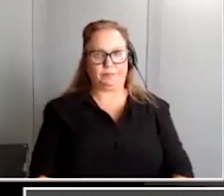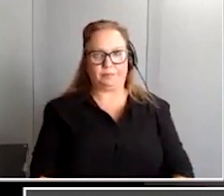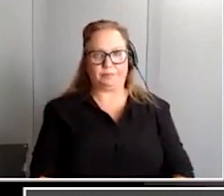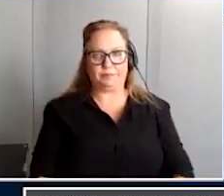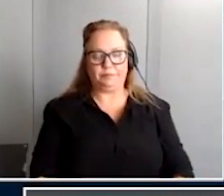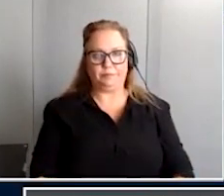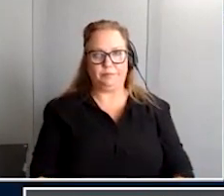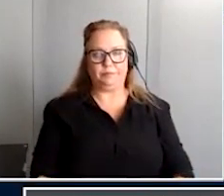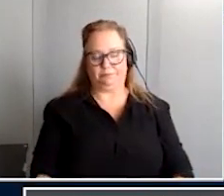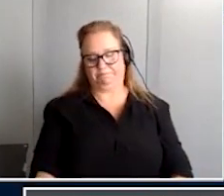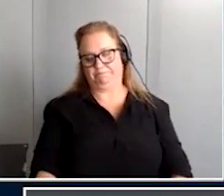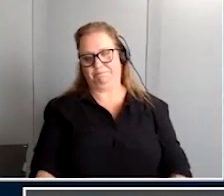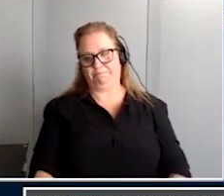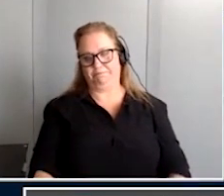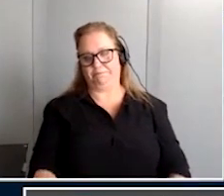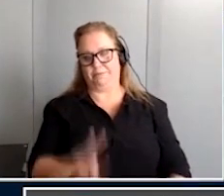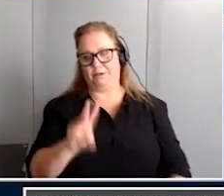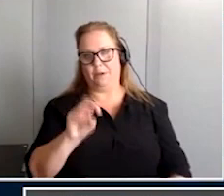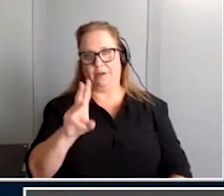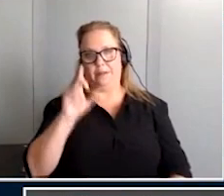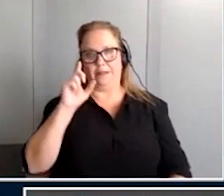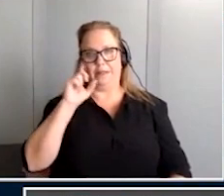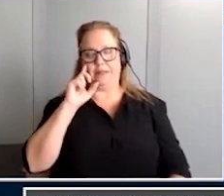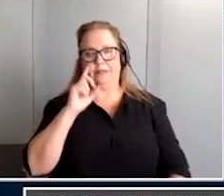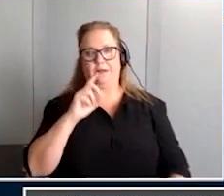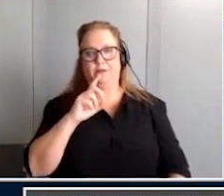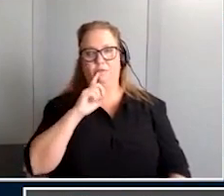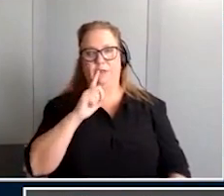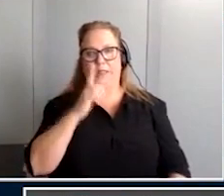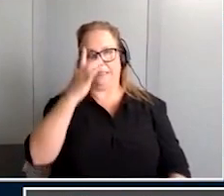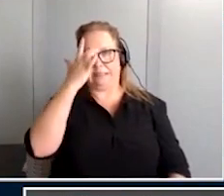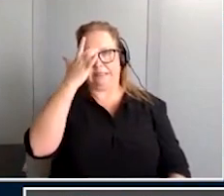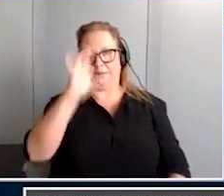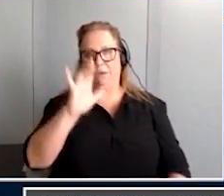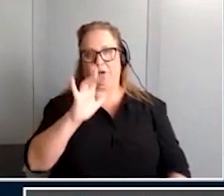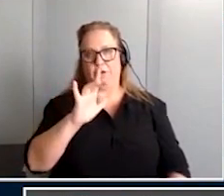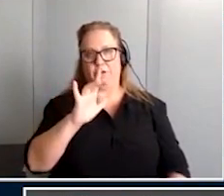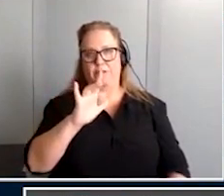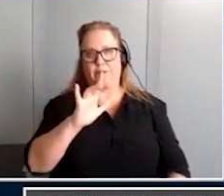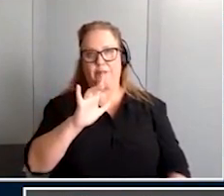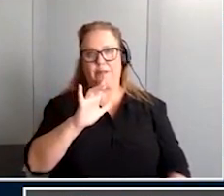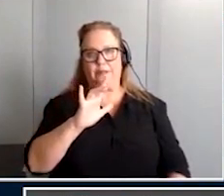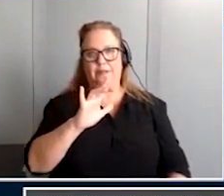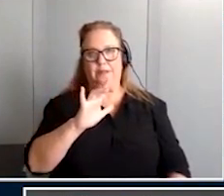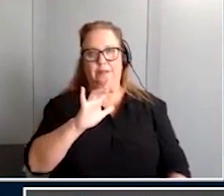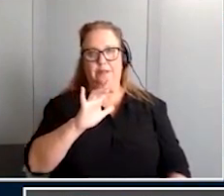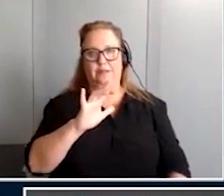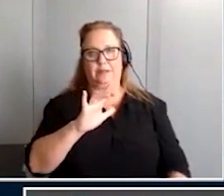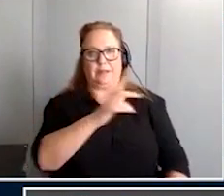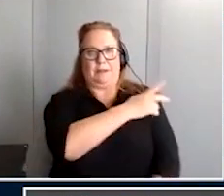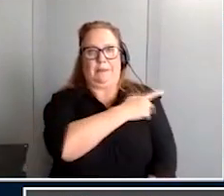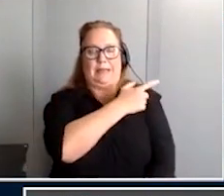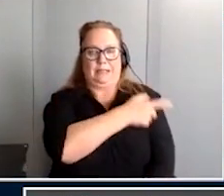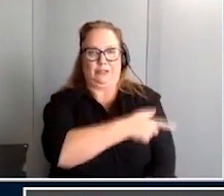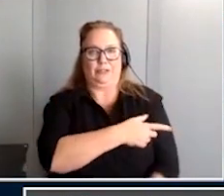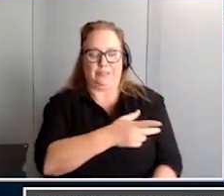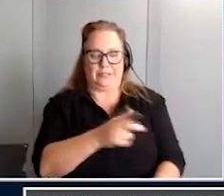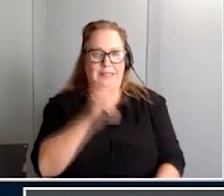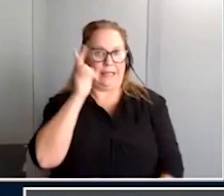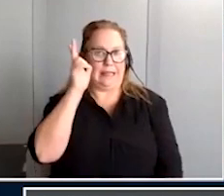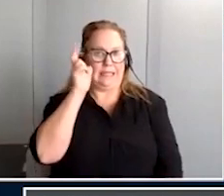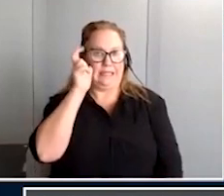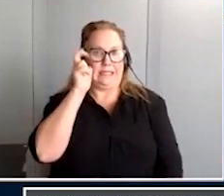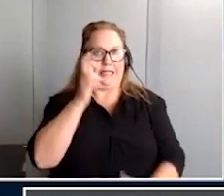Wow, I just can't help but think these are like just two really smart, yeah, insightful smart patients that, you yeah. know, listened and